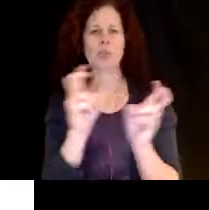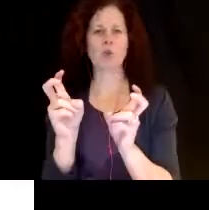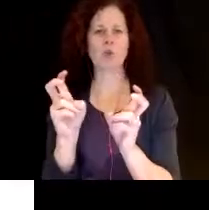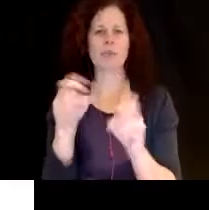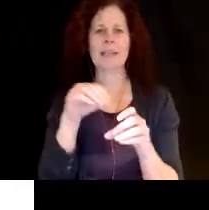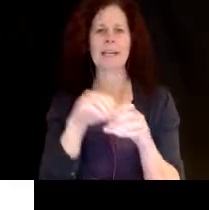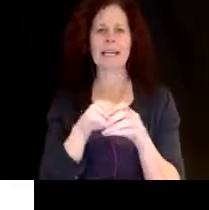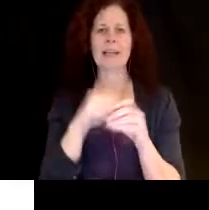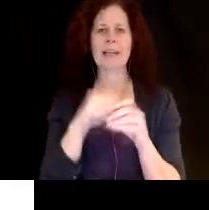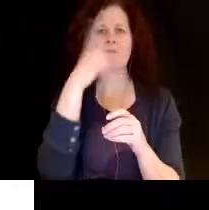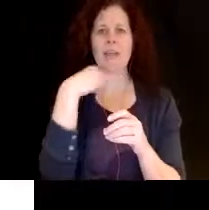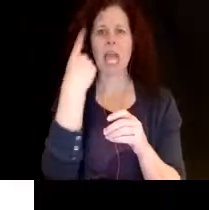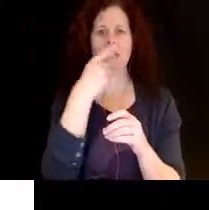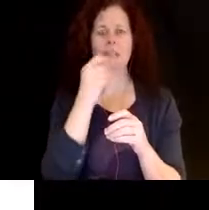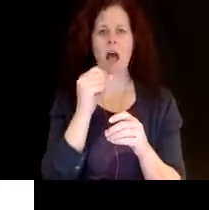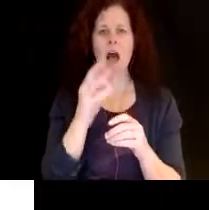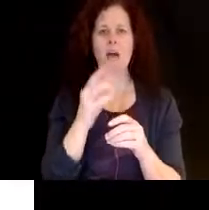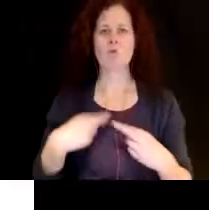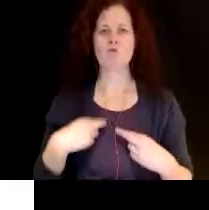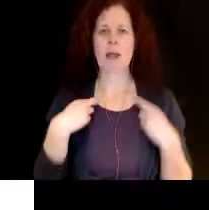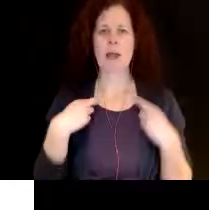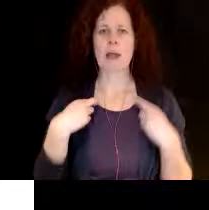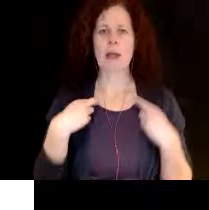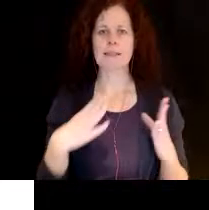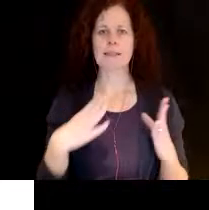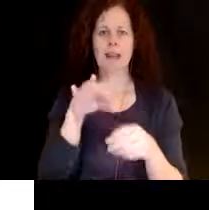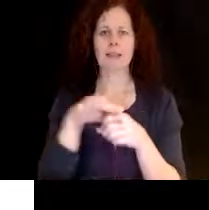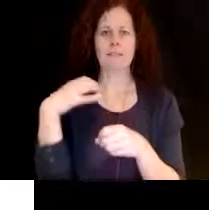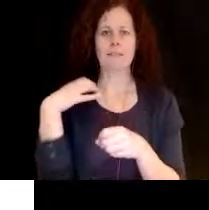don't want to follow ADA law?